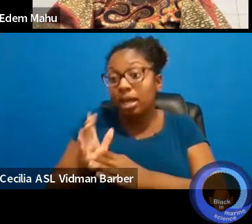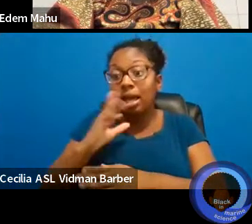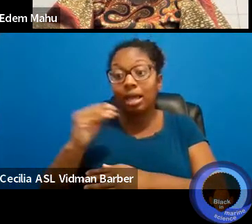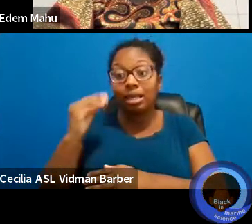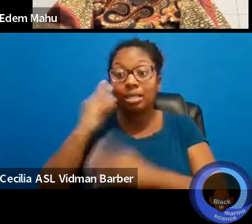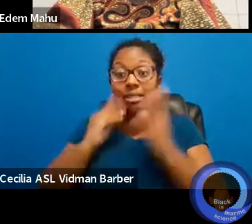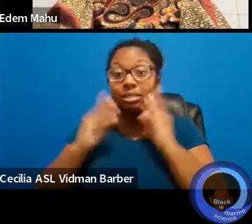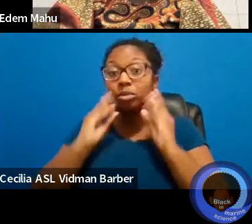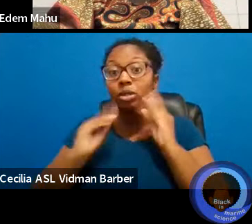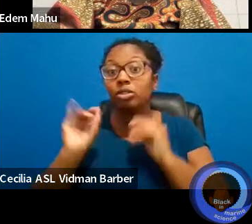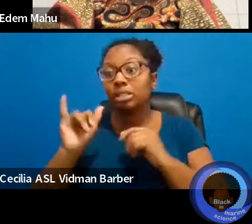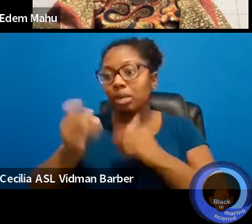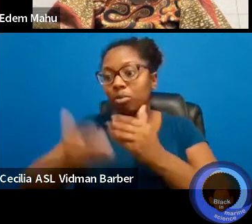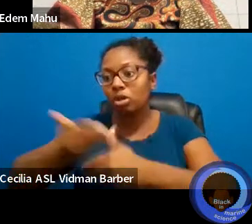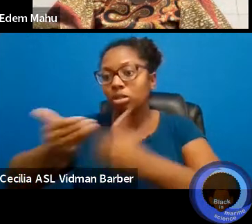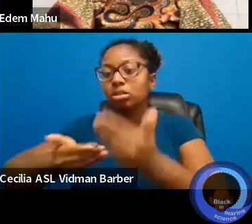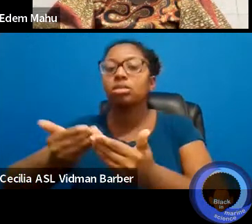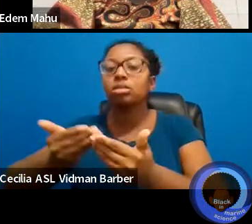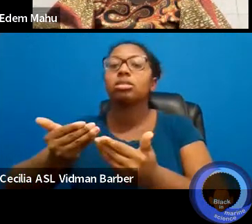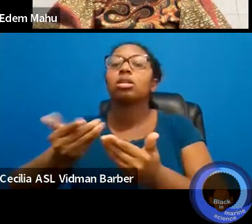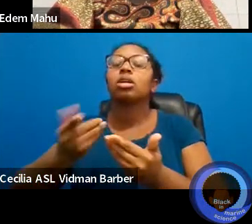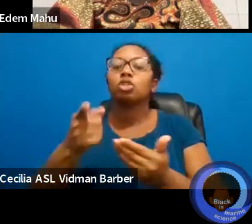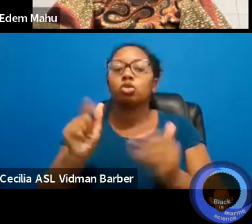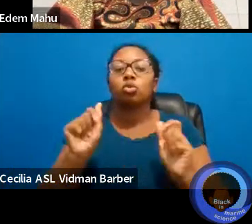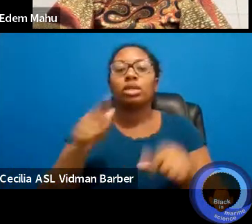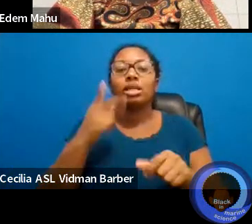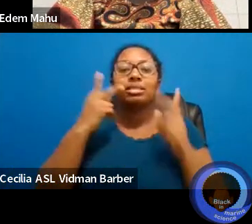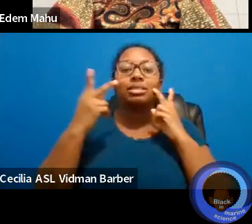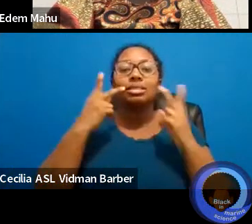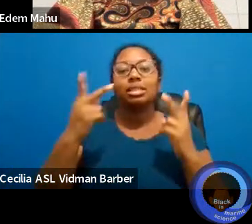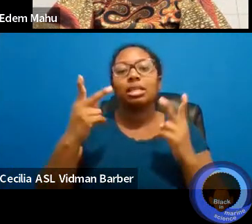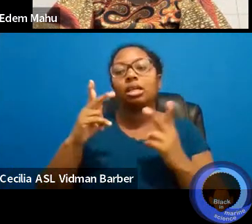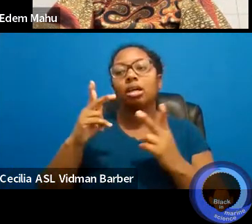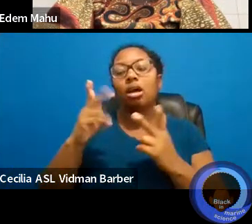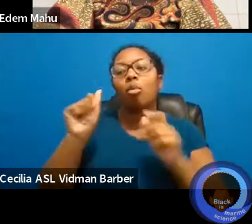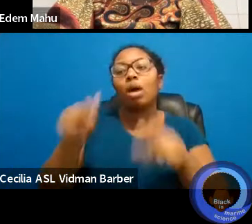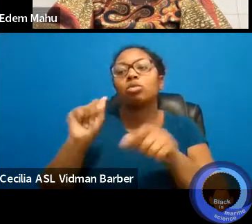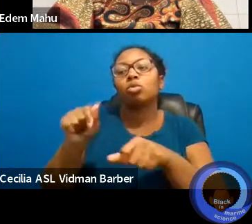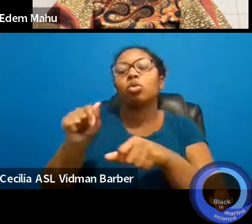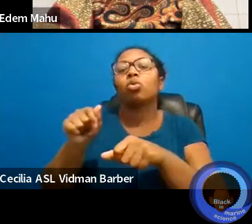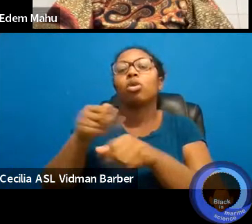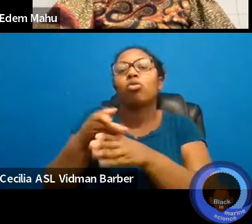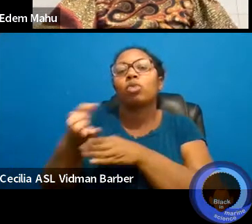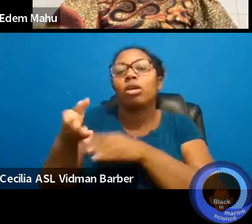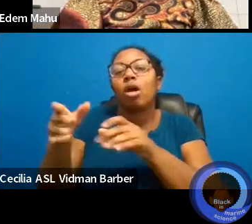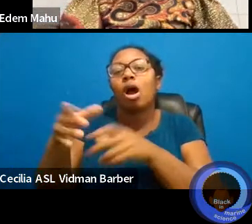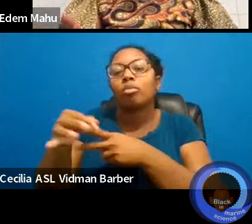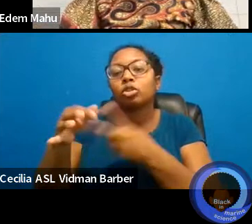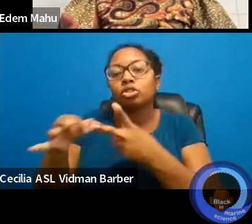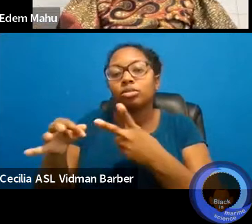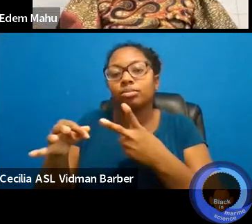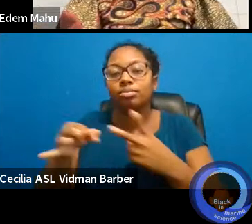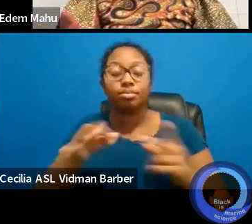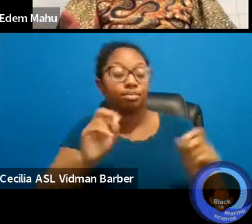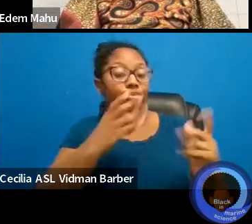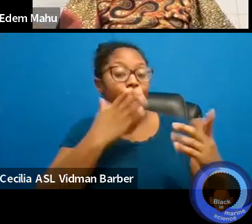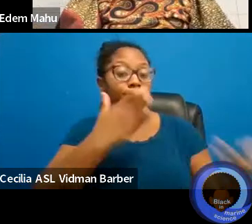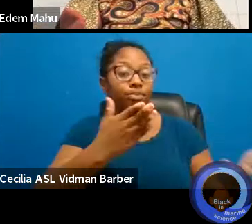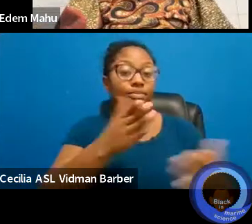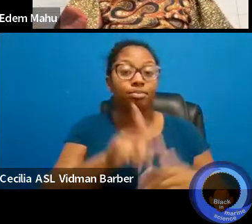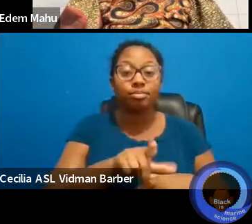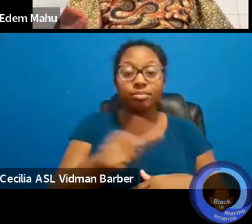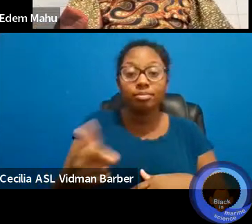more about marine sciences, then they can, consider a career in that field. Yeah. Thank you so much,